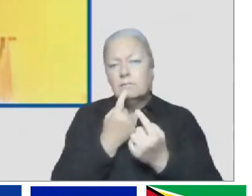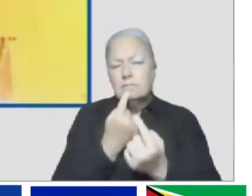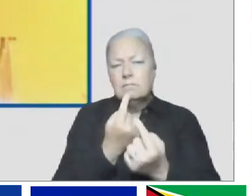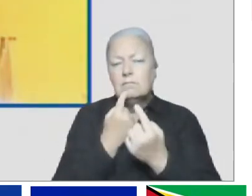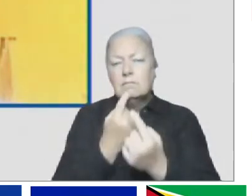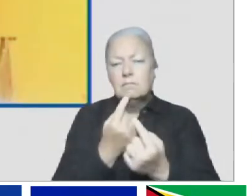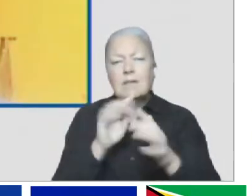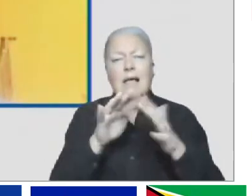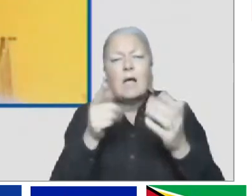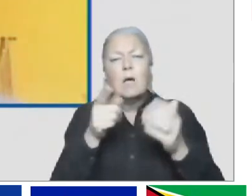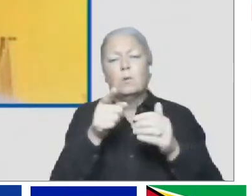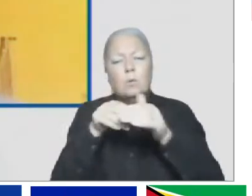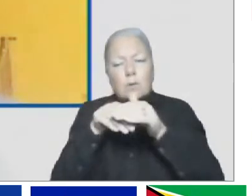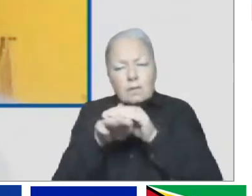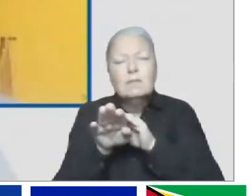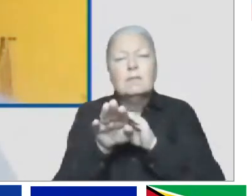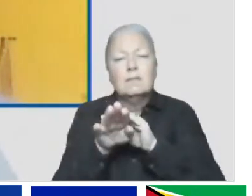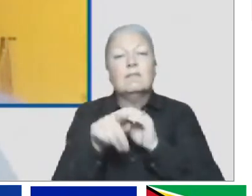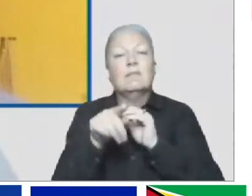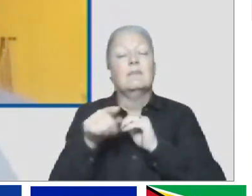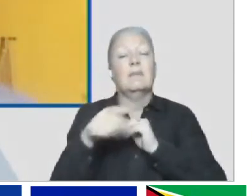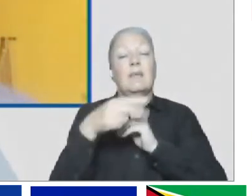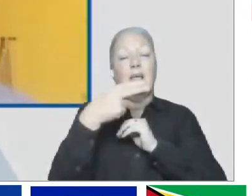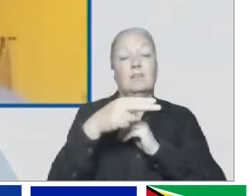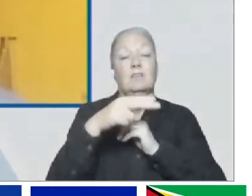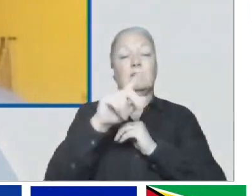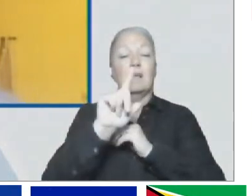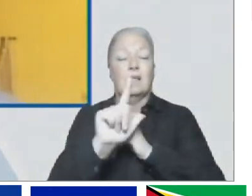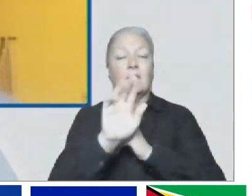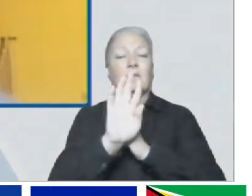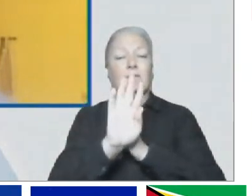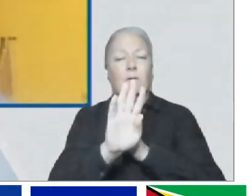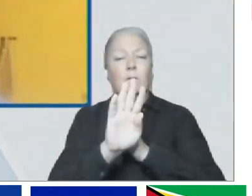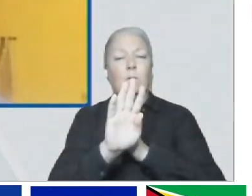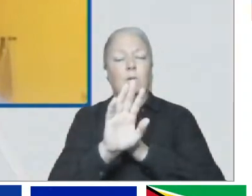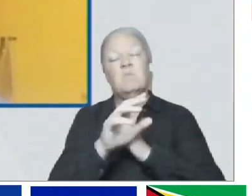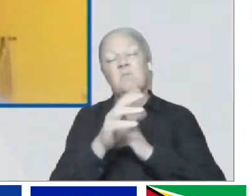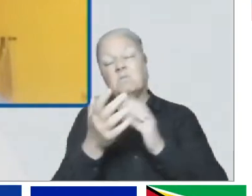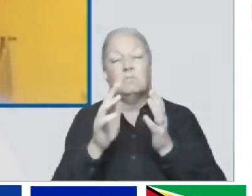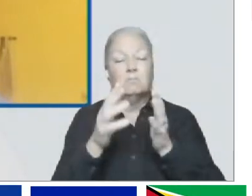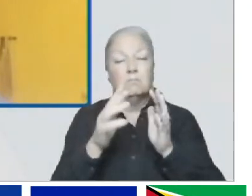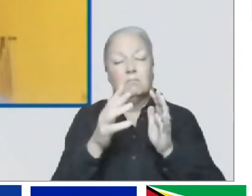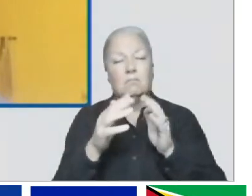is HL for either upper caps or lower caps.